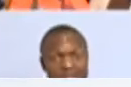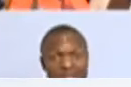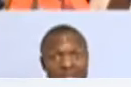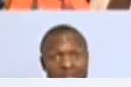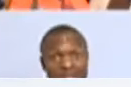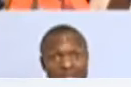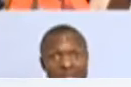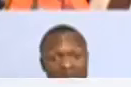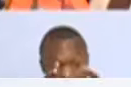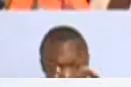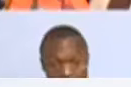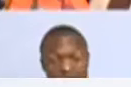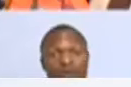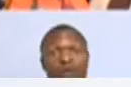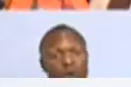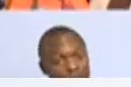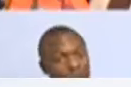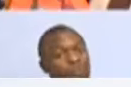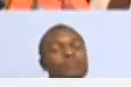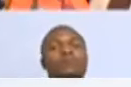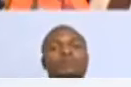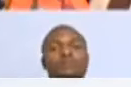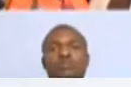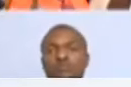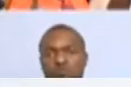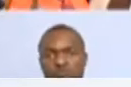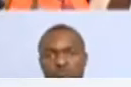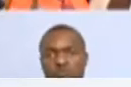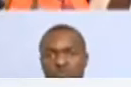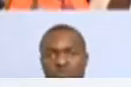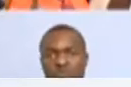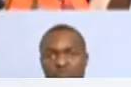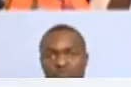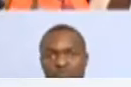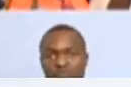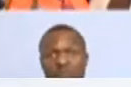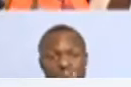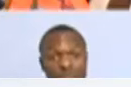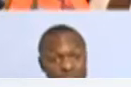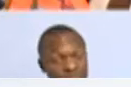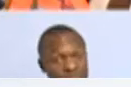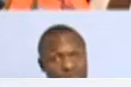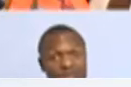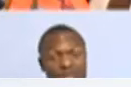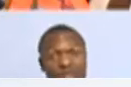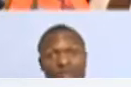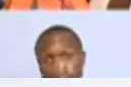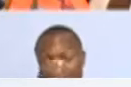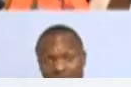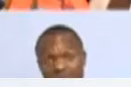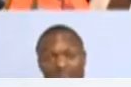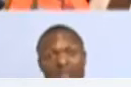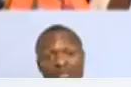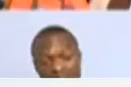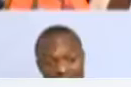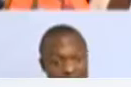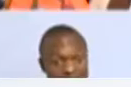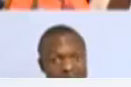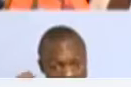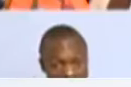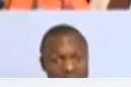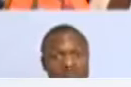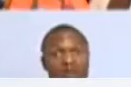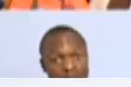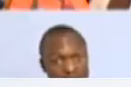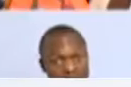disincentives that will make it not attractive to corruption. This House will be required to support those changes. We will continue